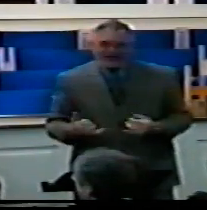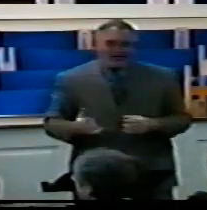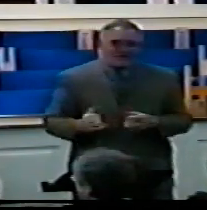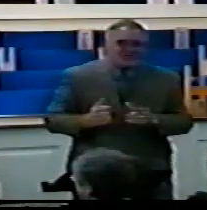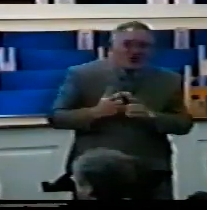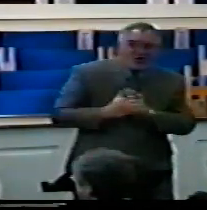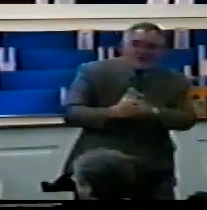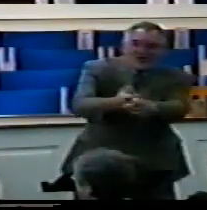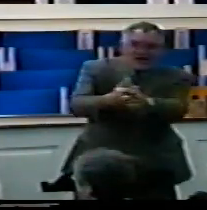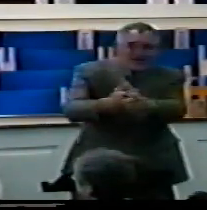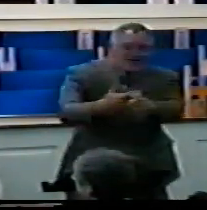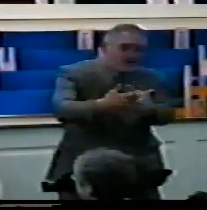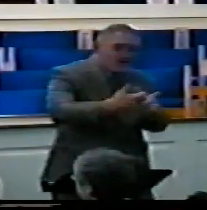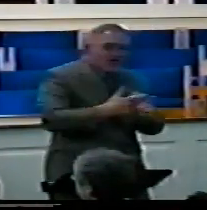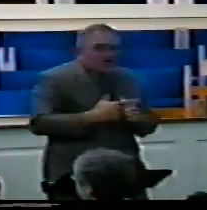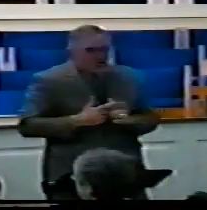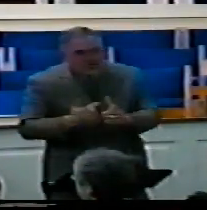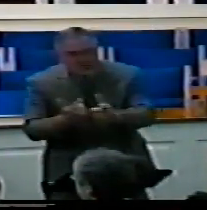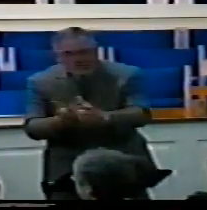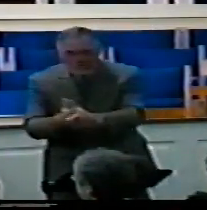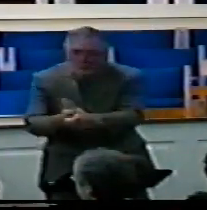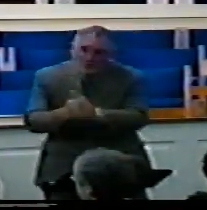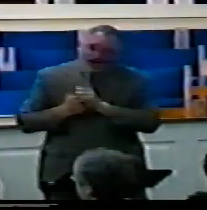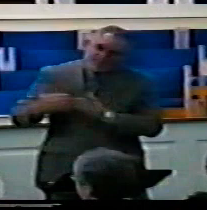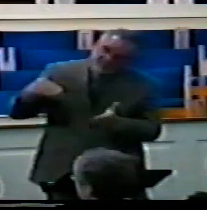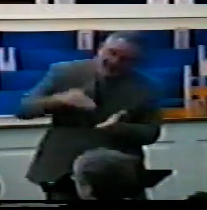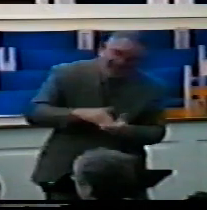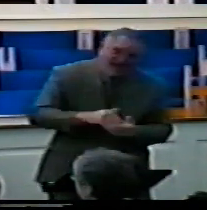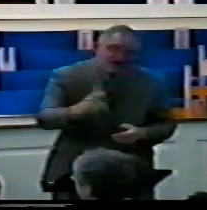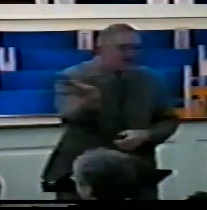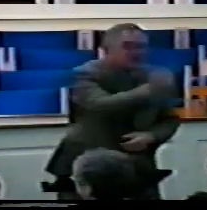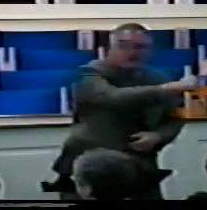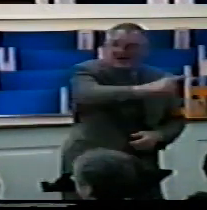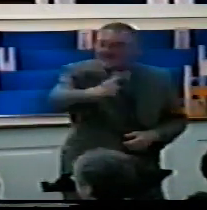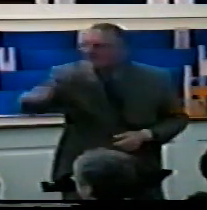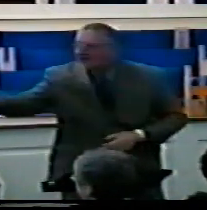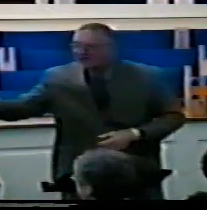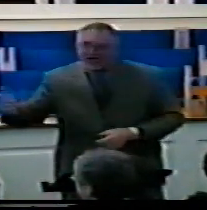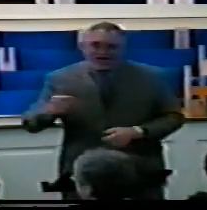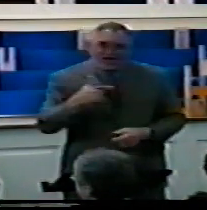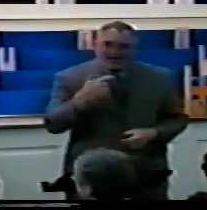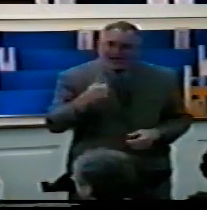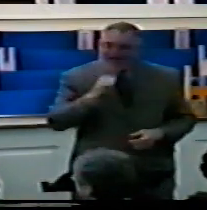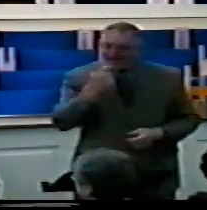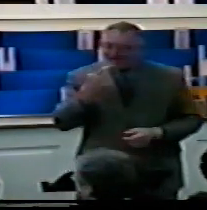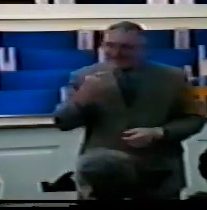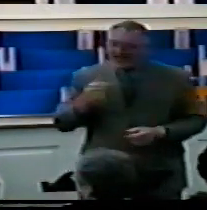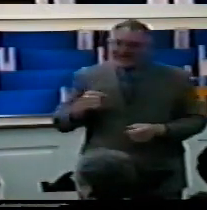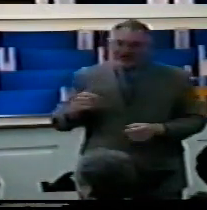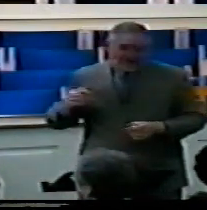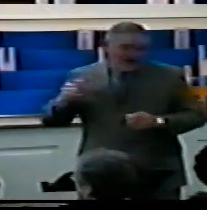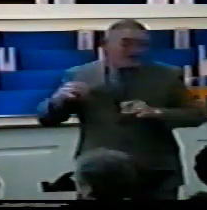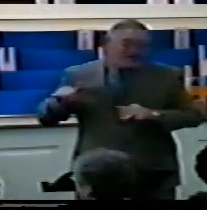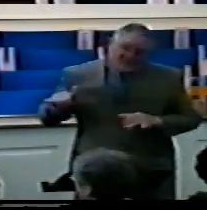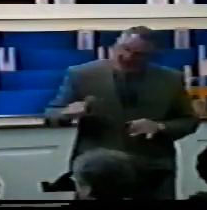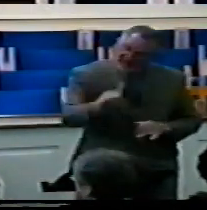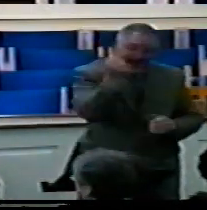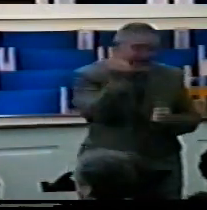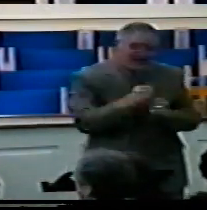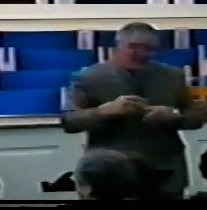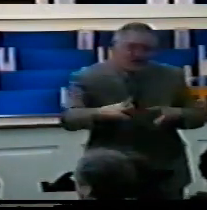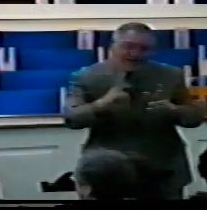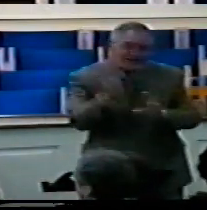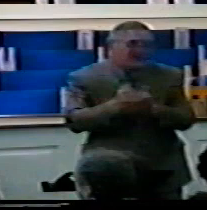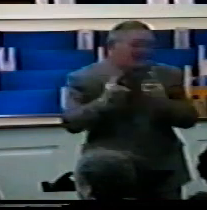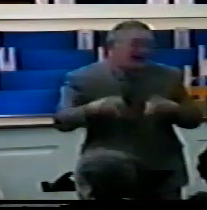down the aisle, and he began to wave this gun around. And I told the pilot, I don't care what you have to do. Get this plane off the ground. Somebody's going to